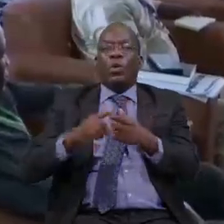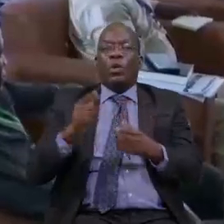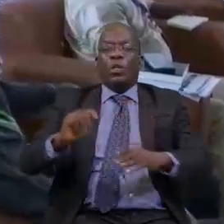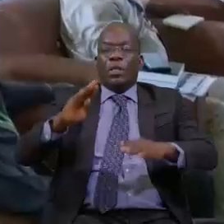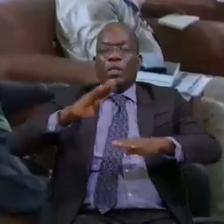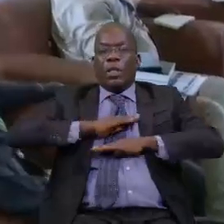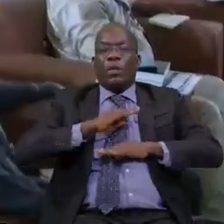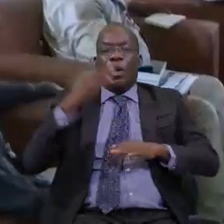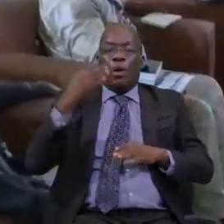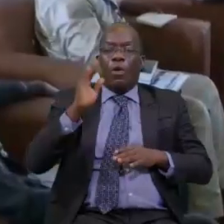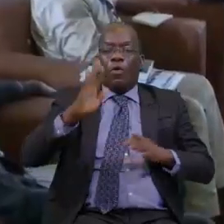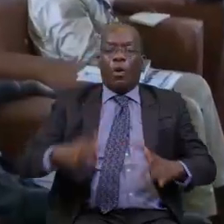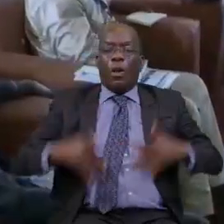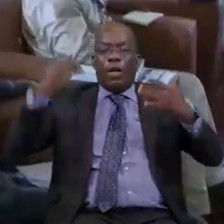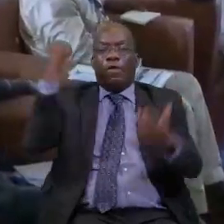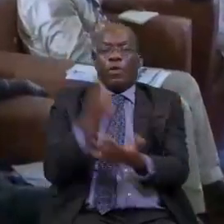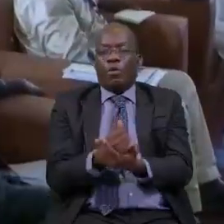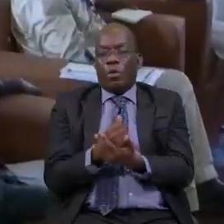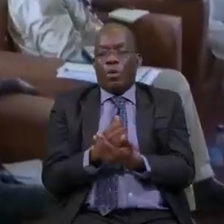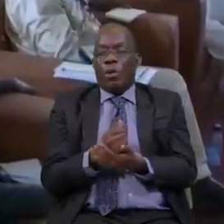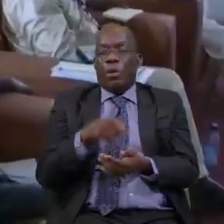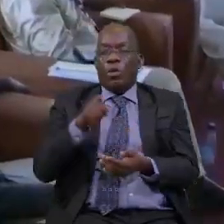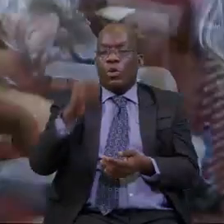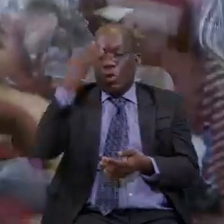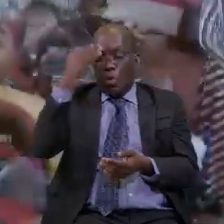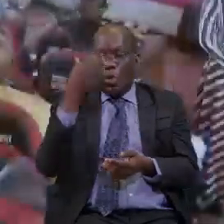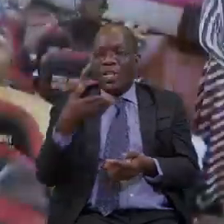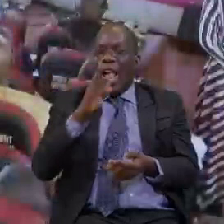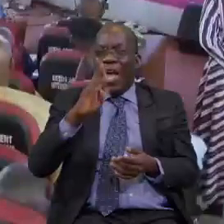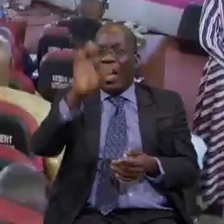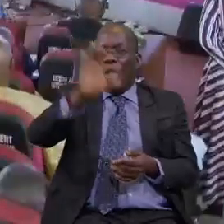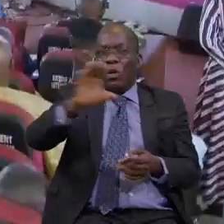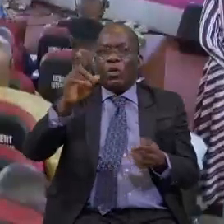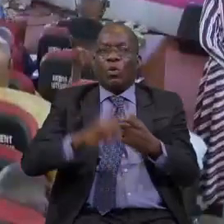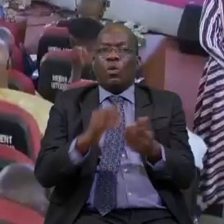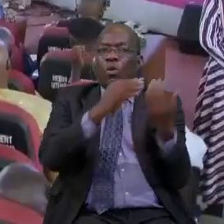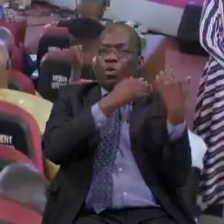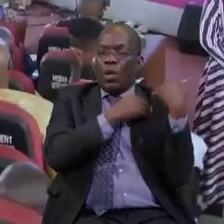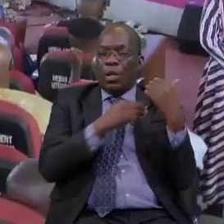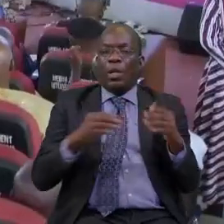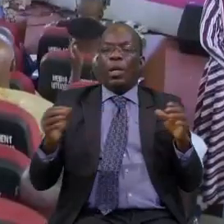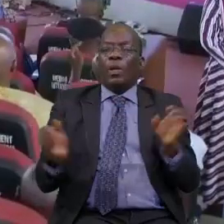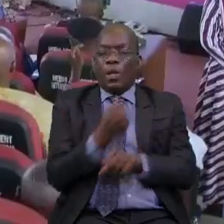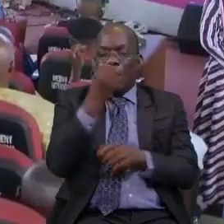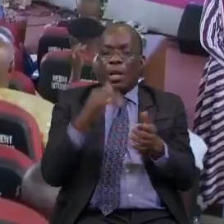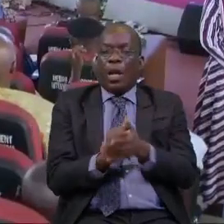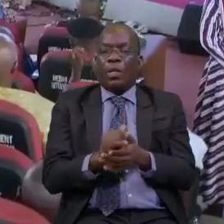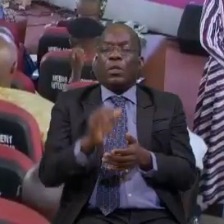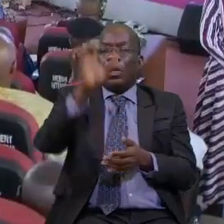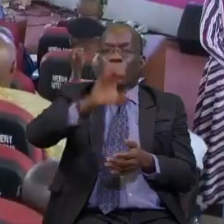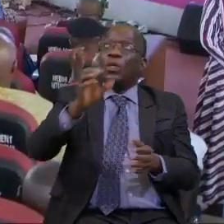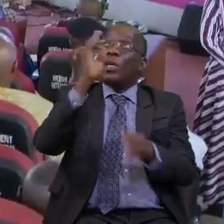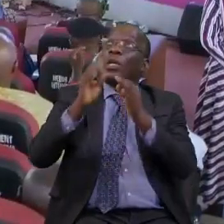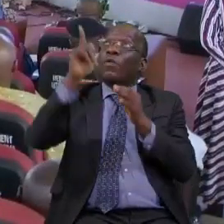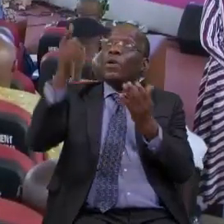your life. But you know, there are crosses to bear. He bore the cross. If he bore the cross, why